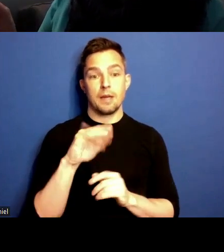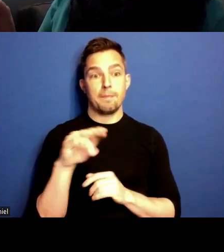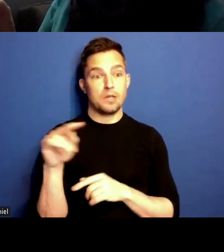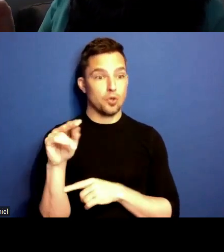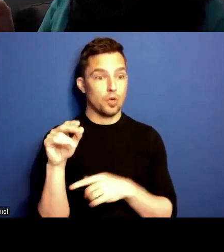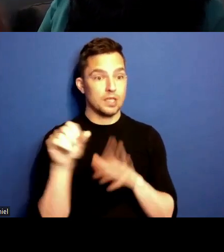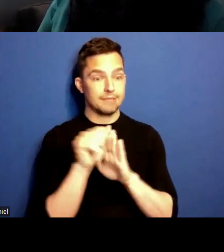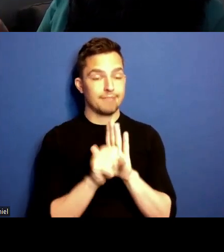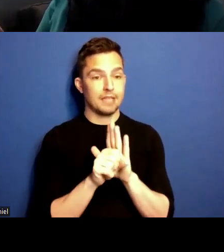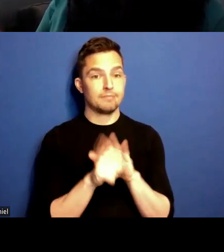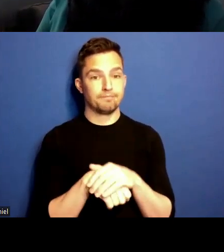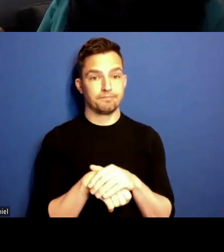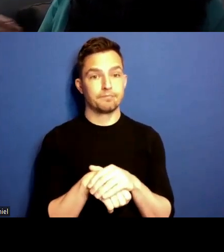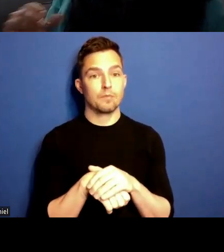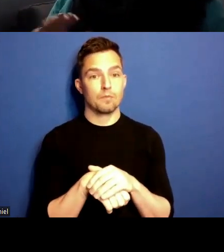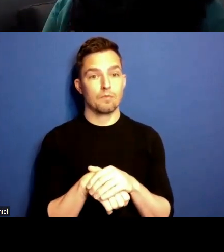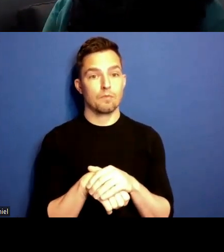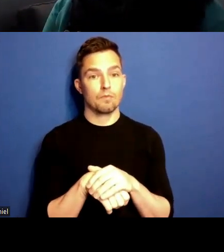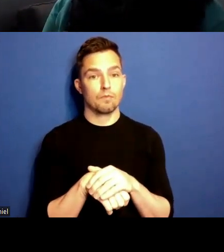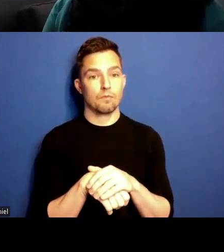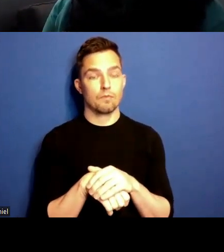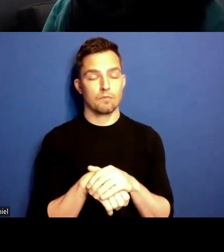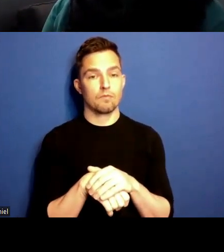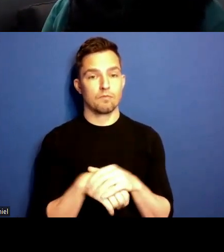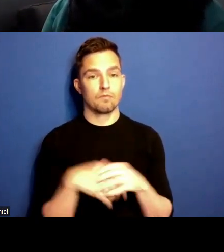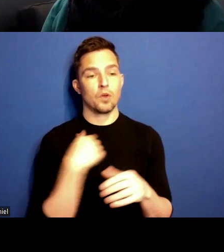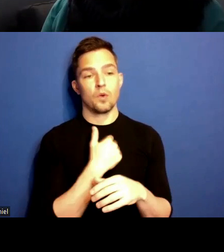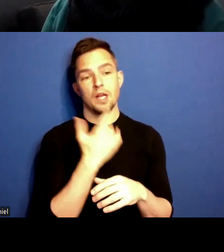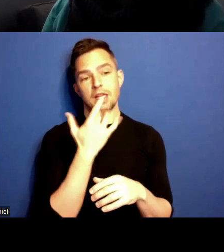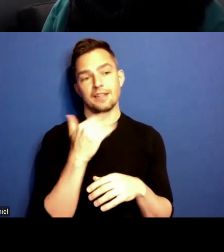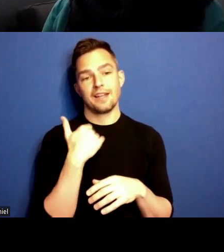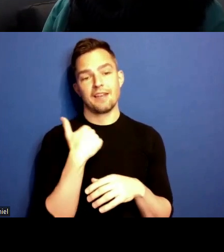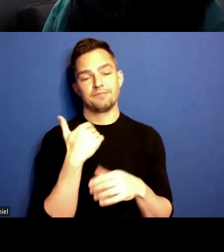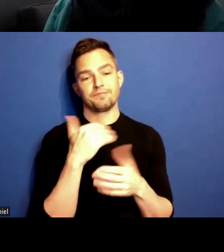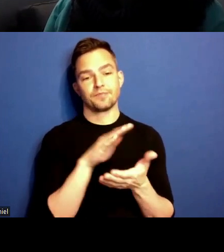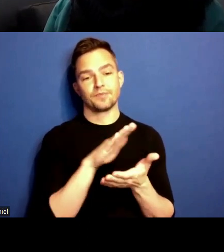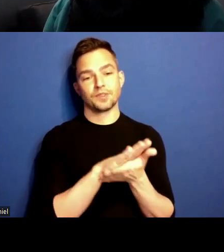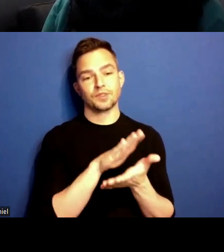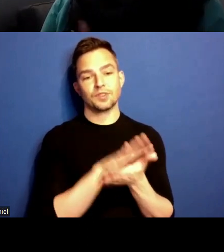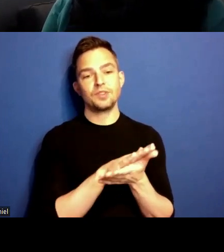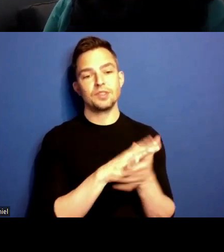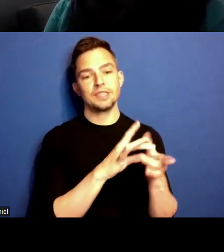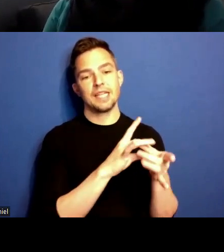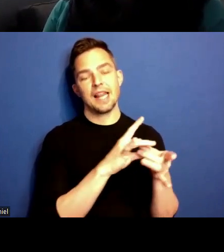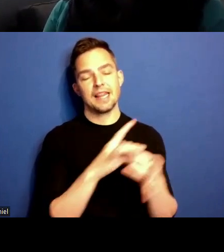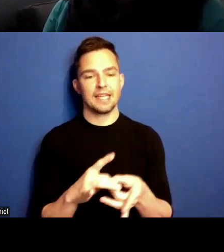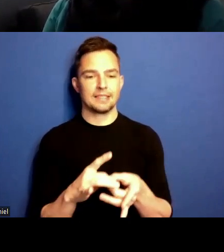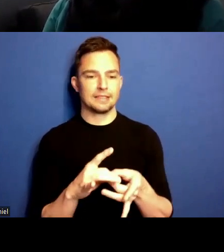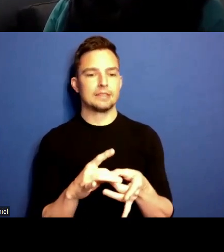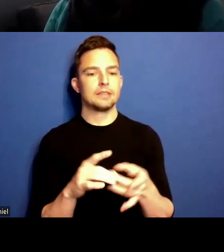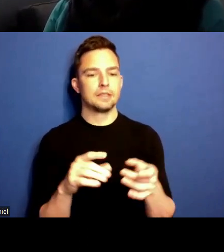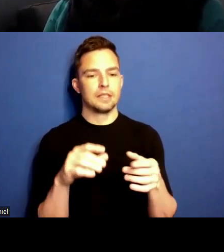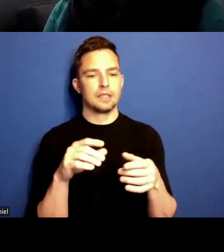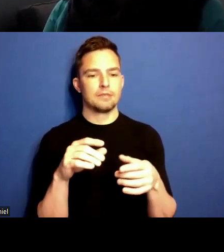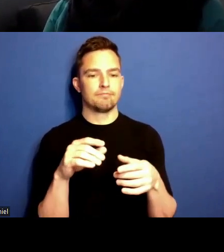are lucky to have what we call a school-linked mental health program. And that has